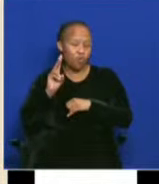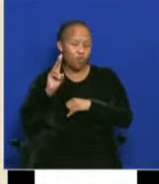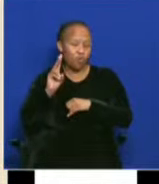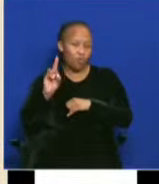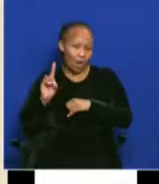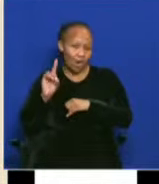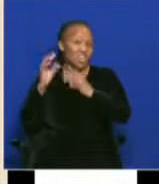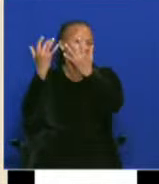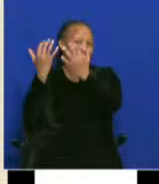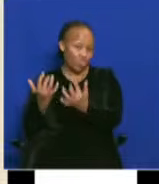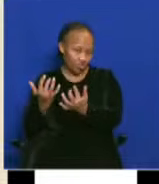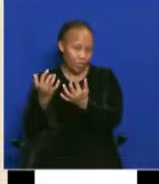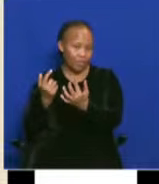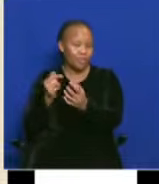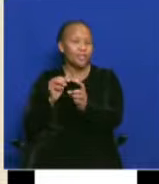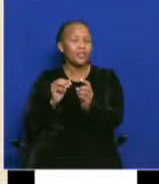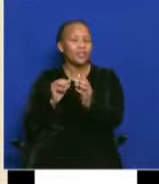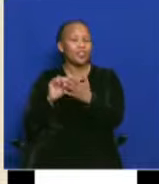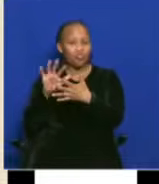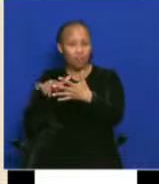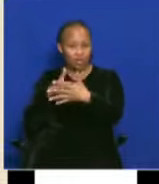procurement.